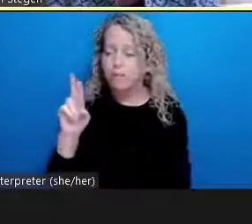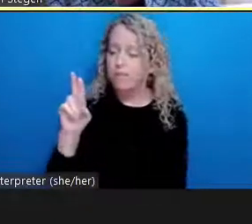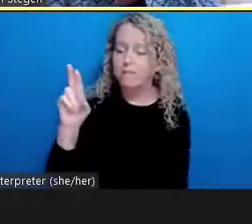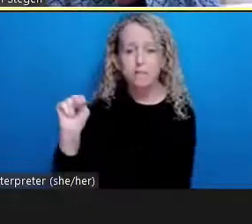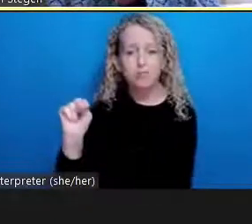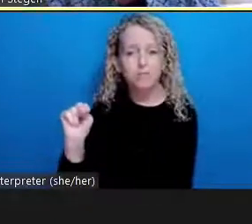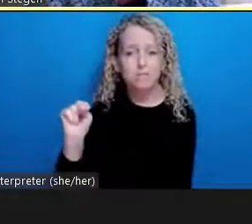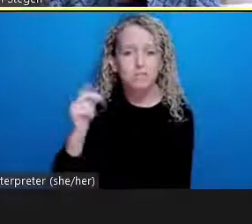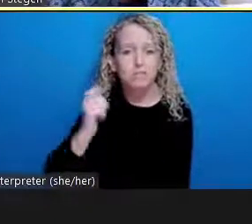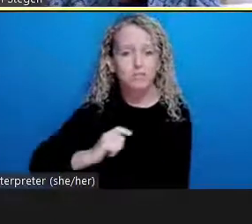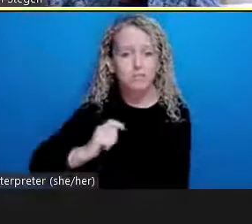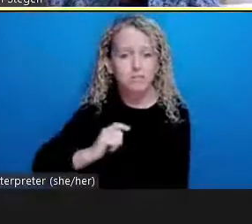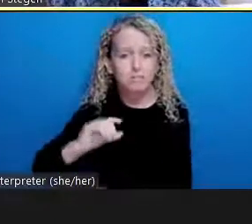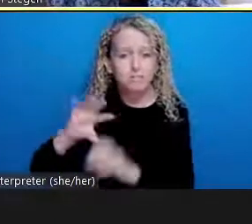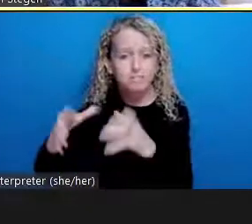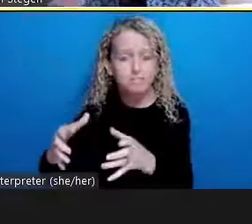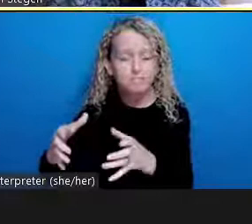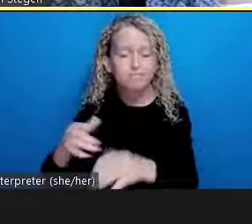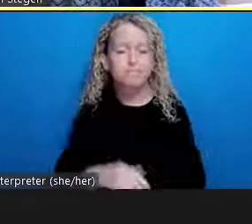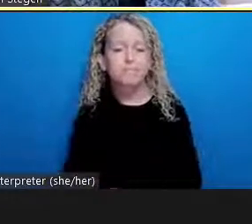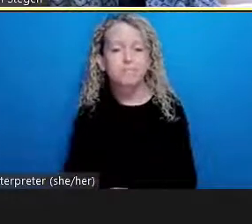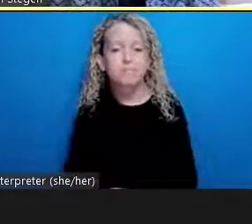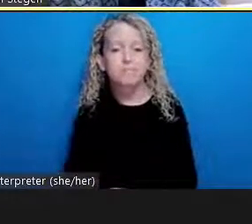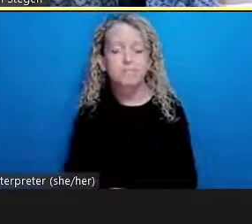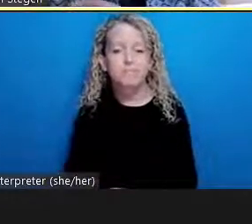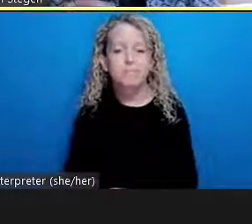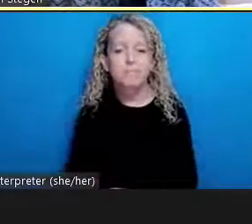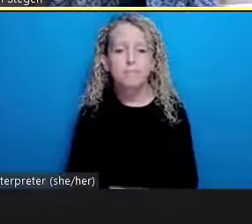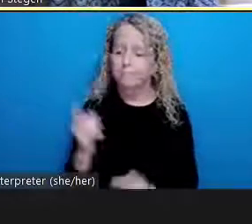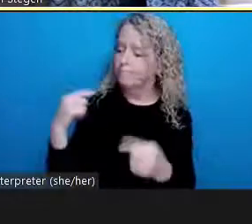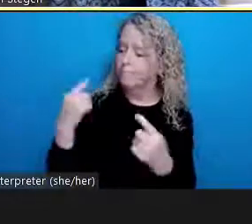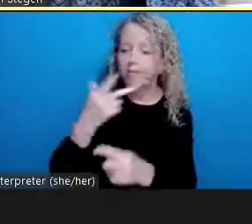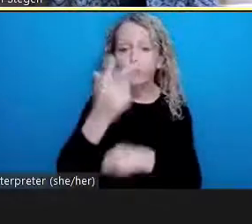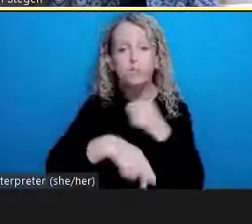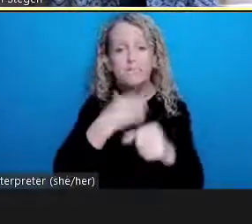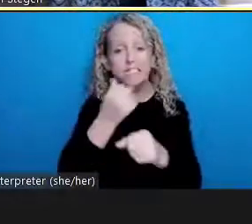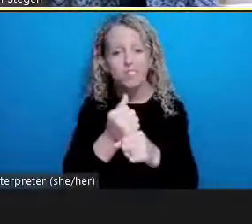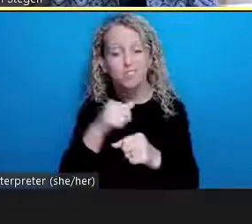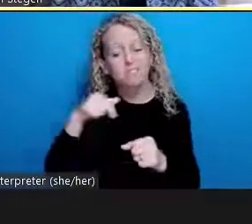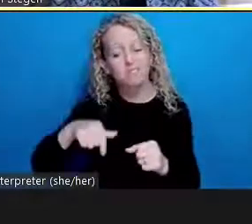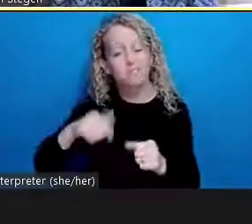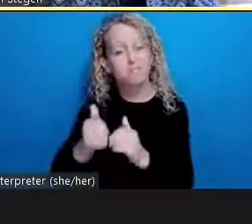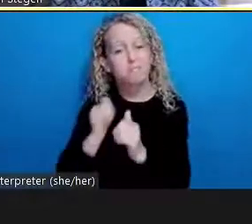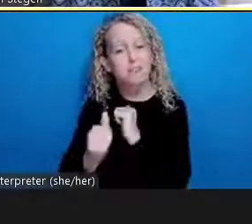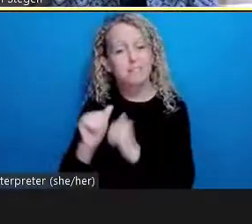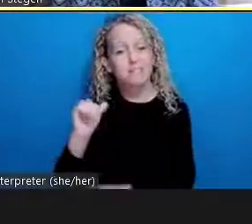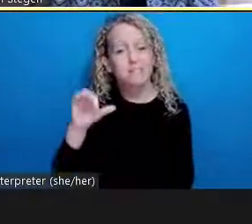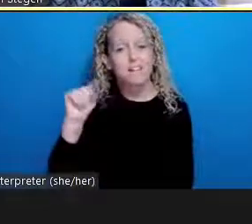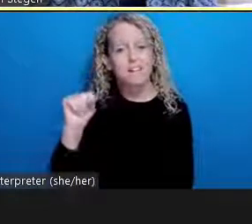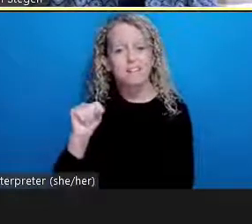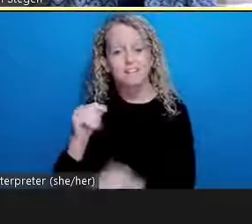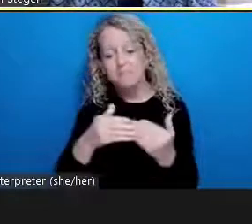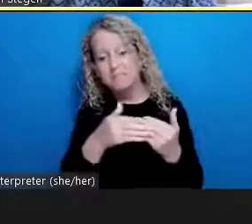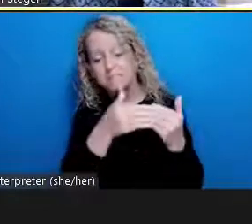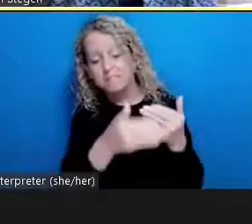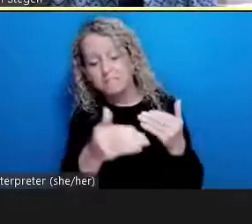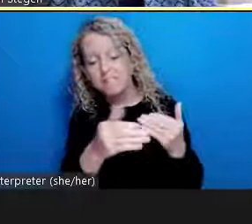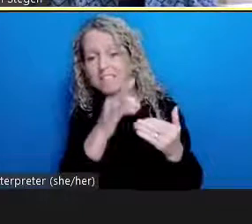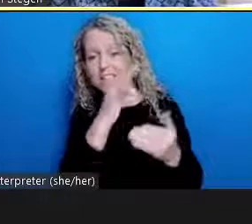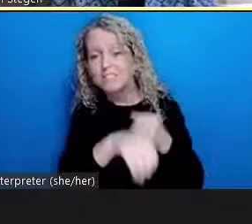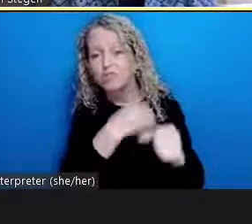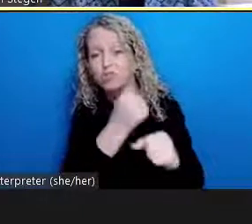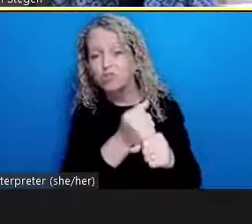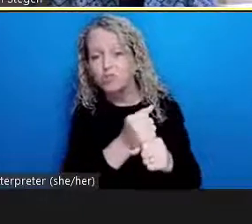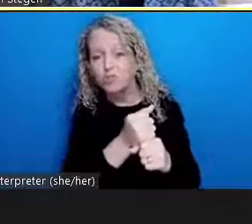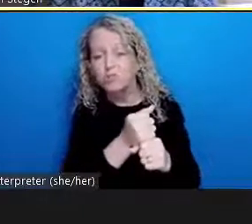Convention. It's been 3 years since the Act was passed, and we are 9 years away from our commitment of